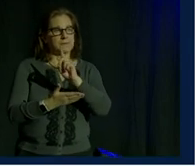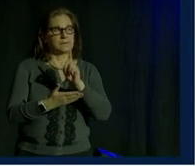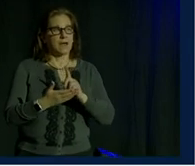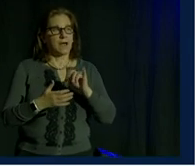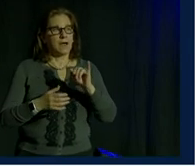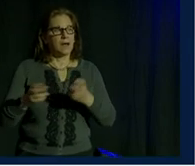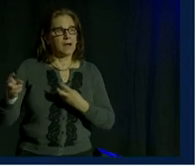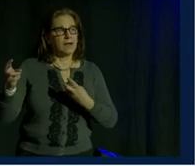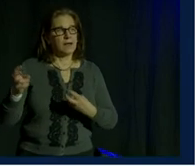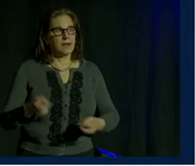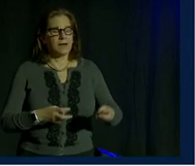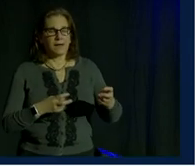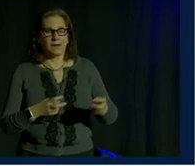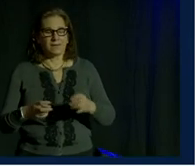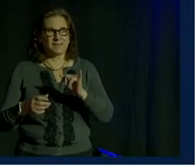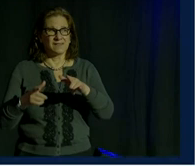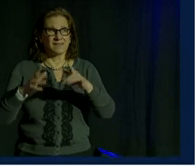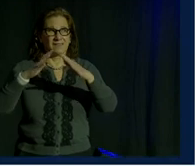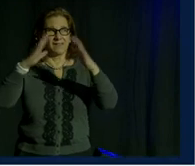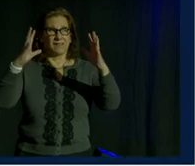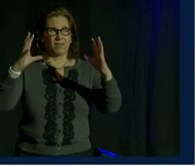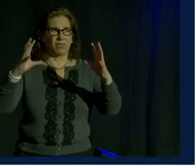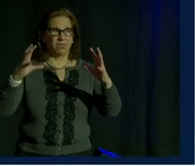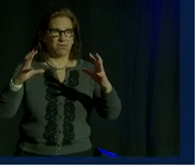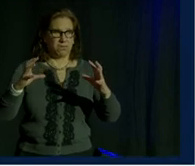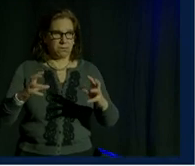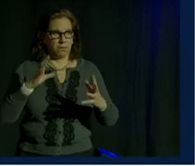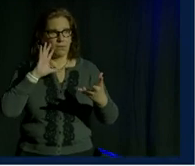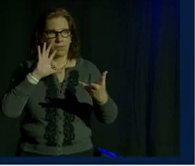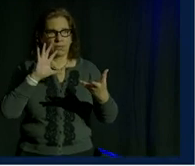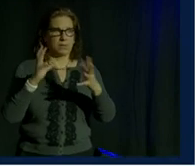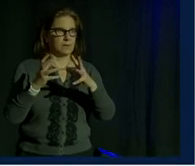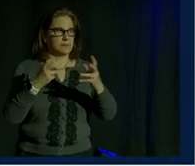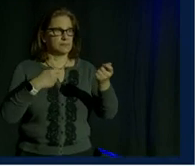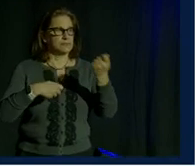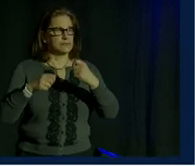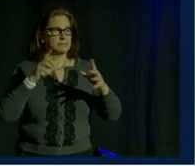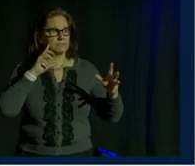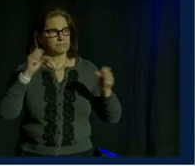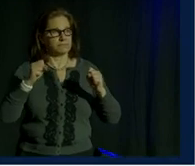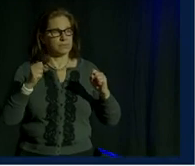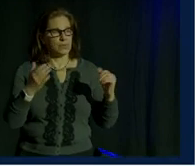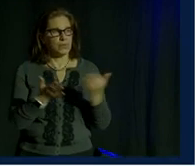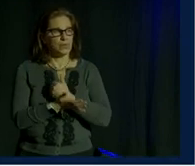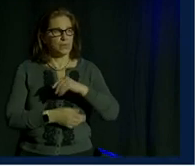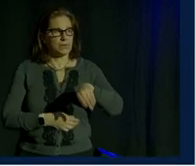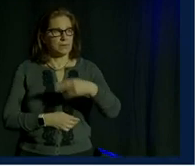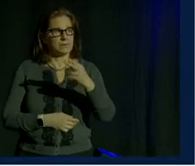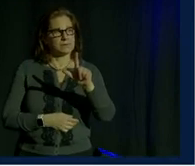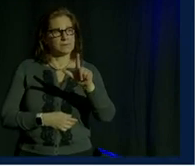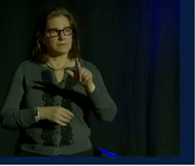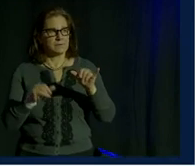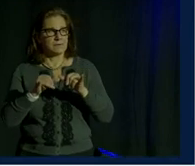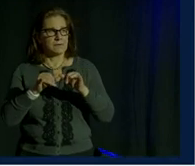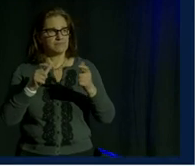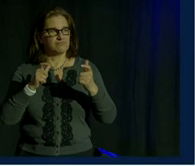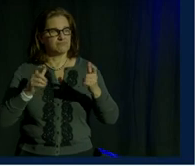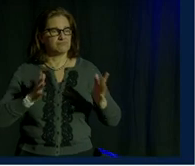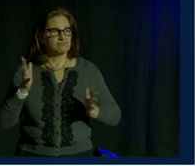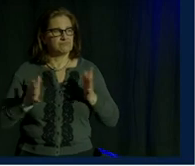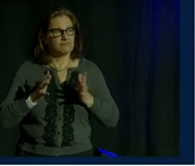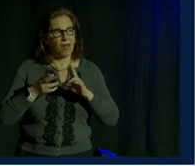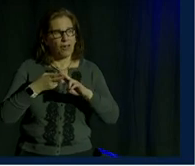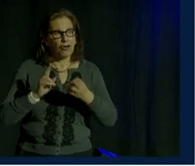facility. The new facility will include a single NHL-sized ice sheet, as well as expanded locker